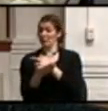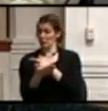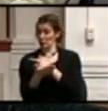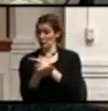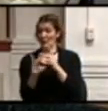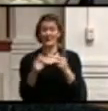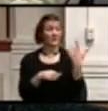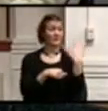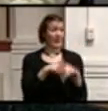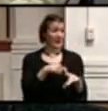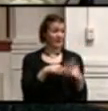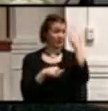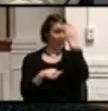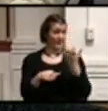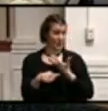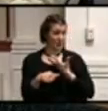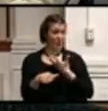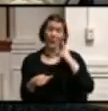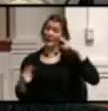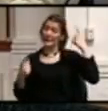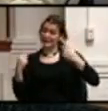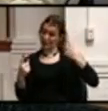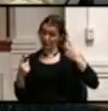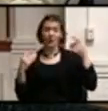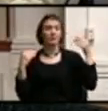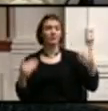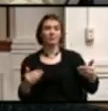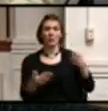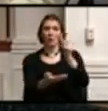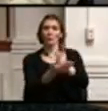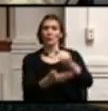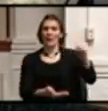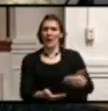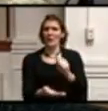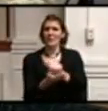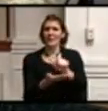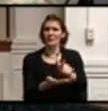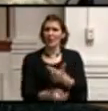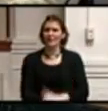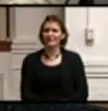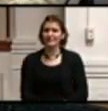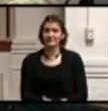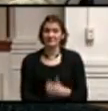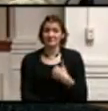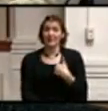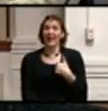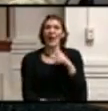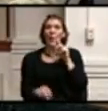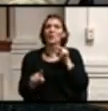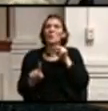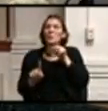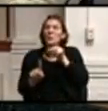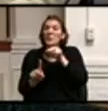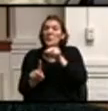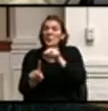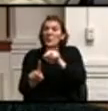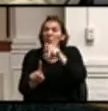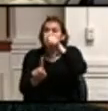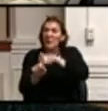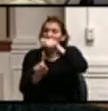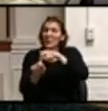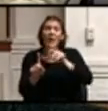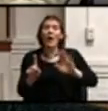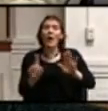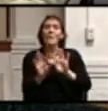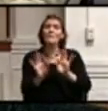of open positions in order to make sure that they should be filled. And I'm not looking to micromanage. I just want the information in